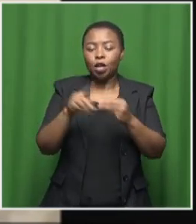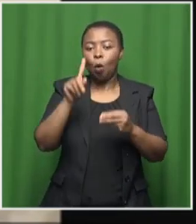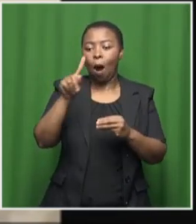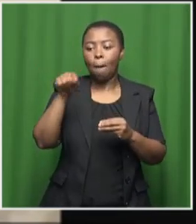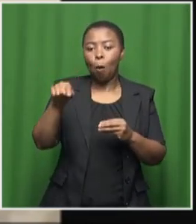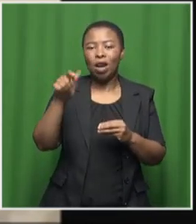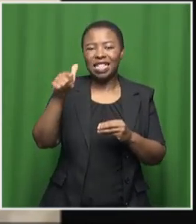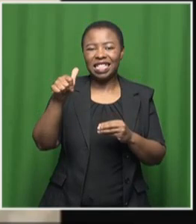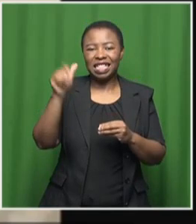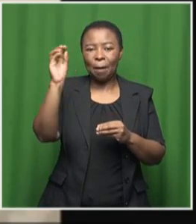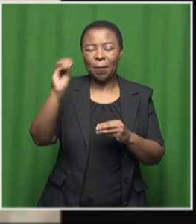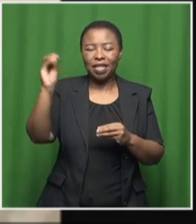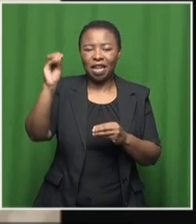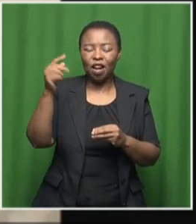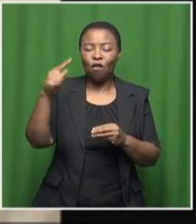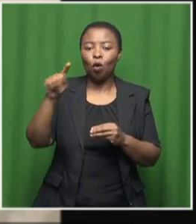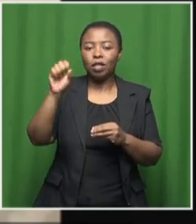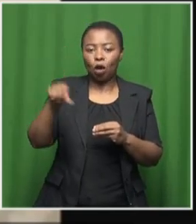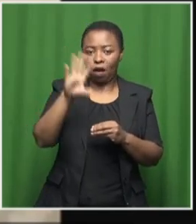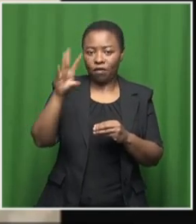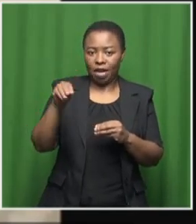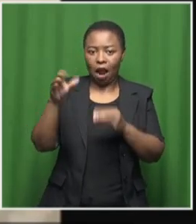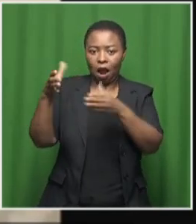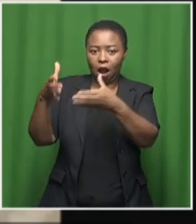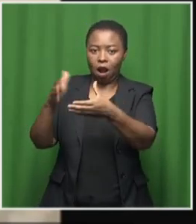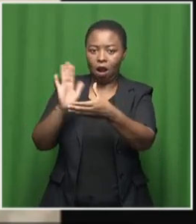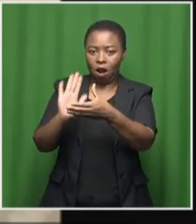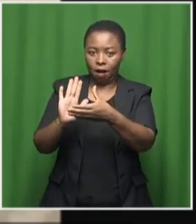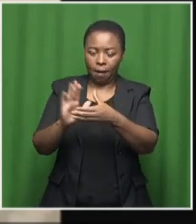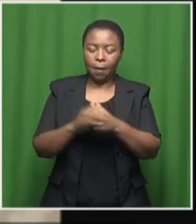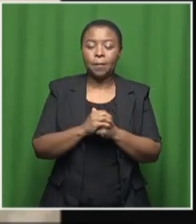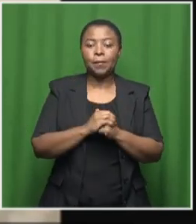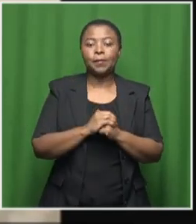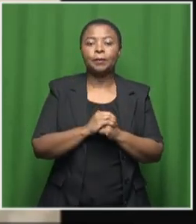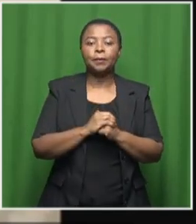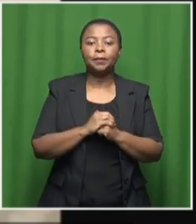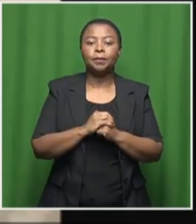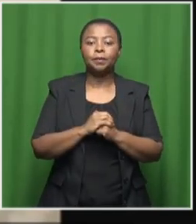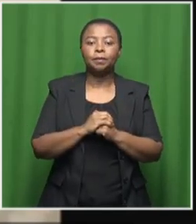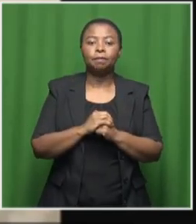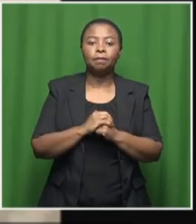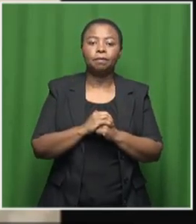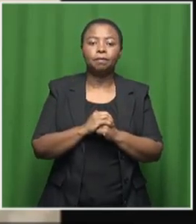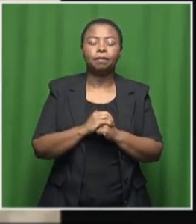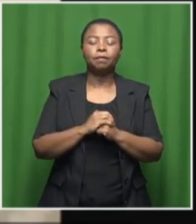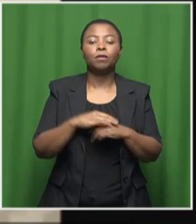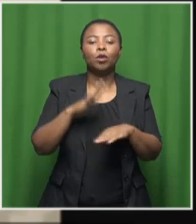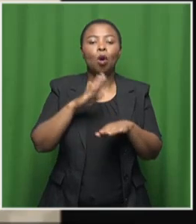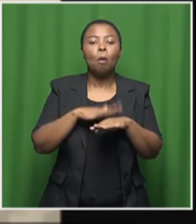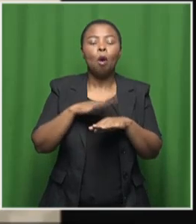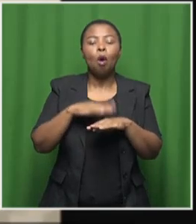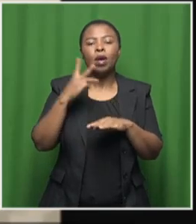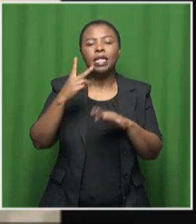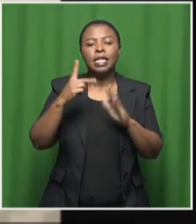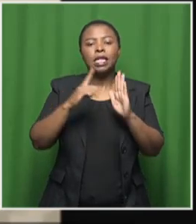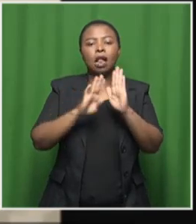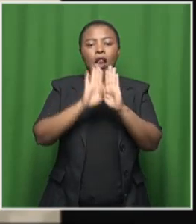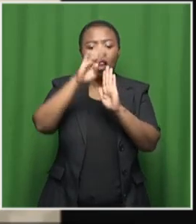1.6% for South Africa. And then we are seeing inflation to